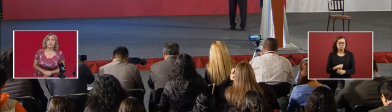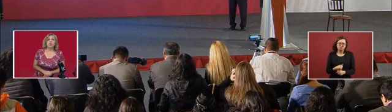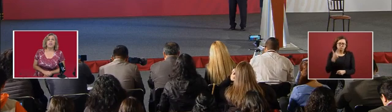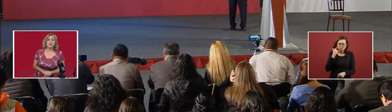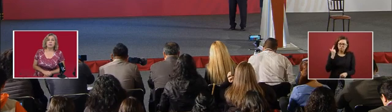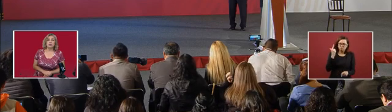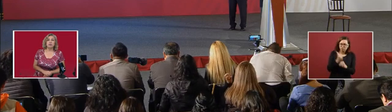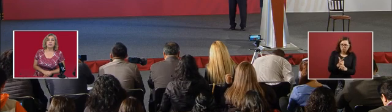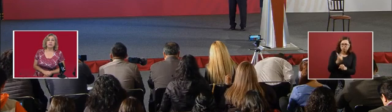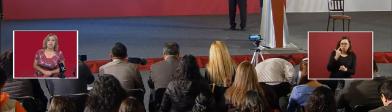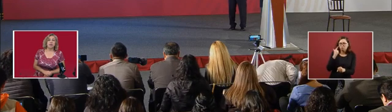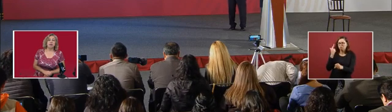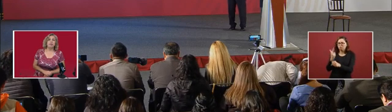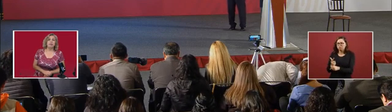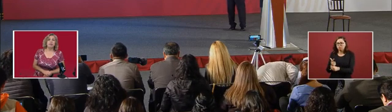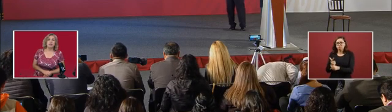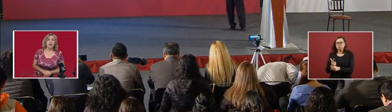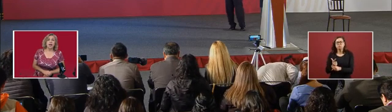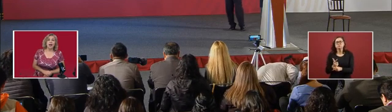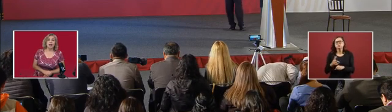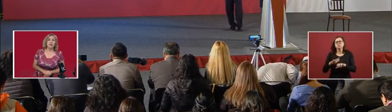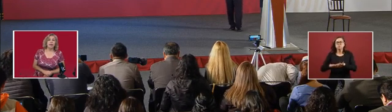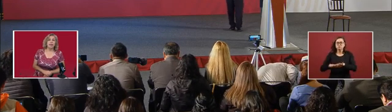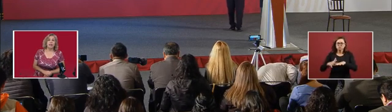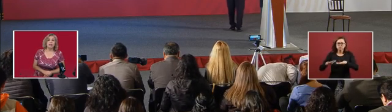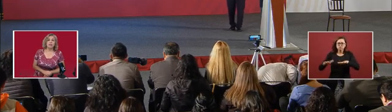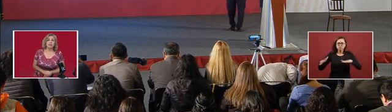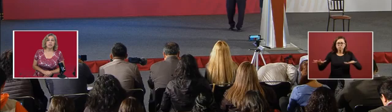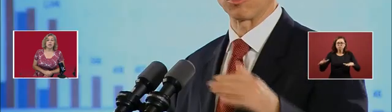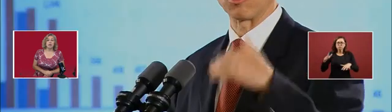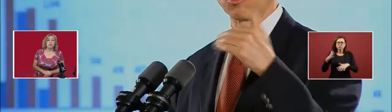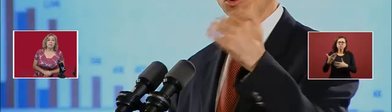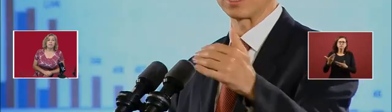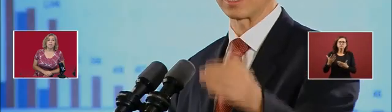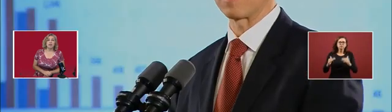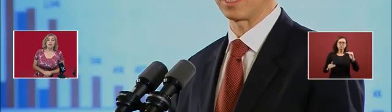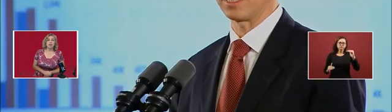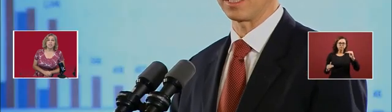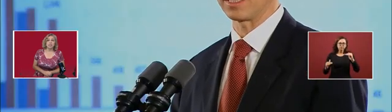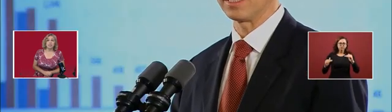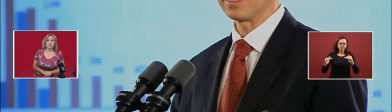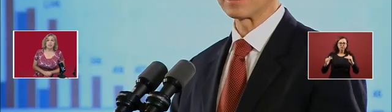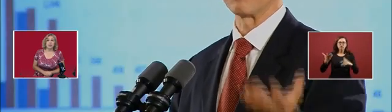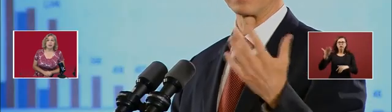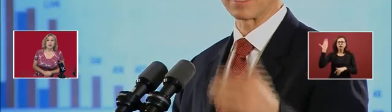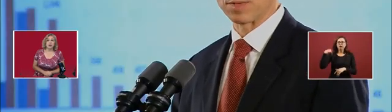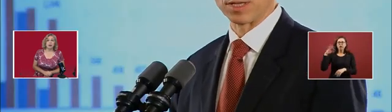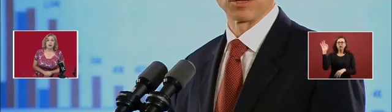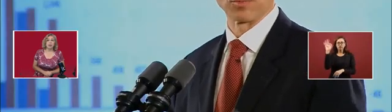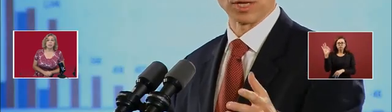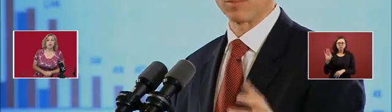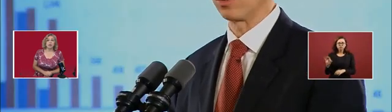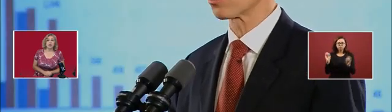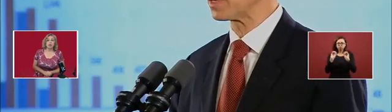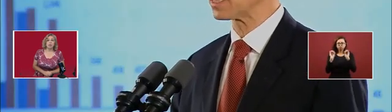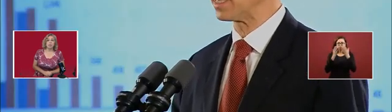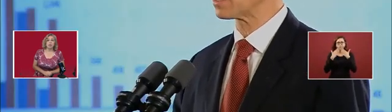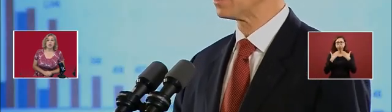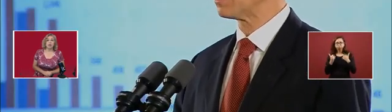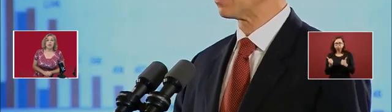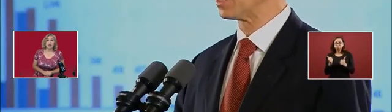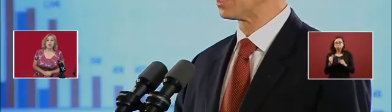altitude level. And progressively, in